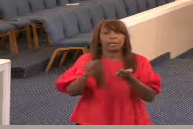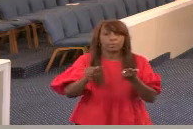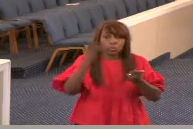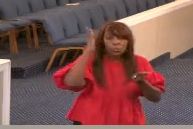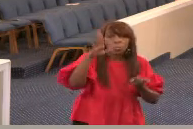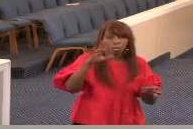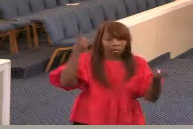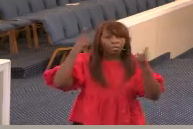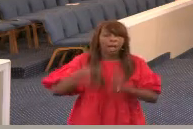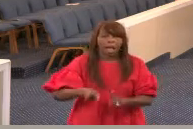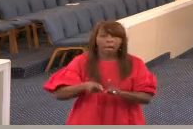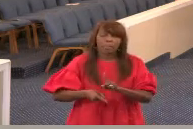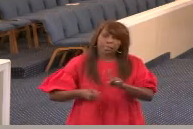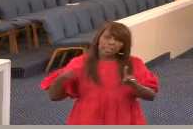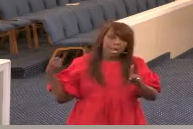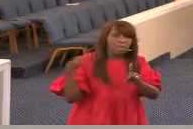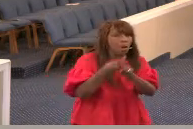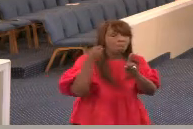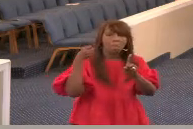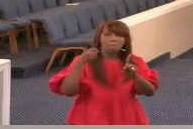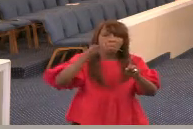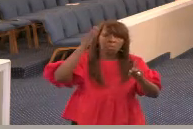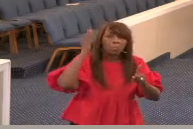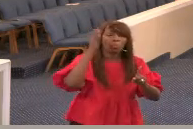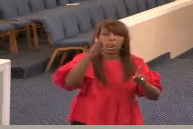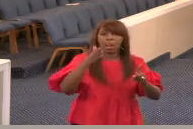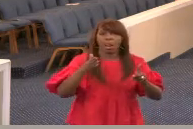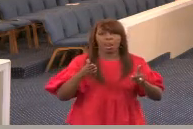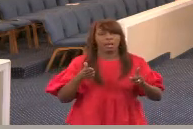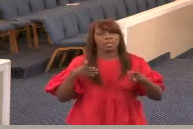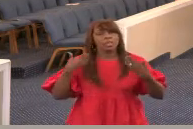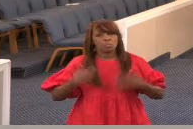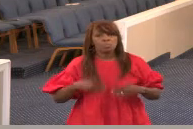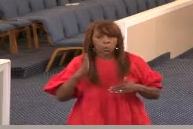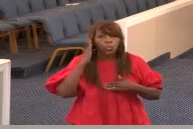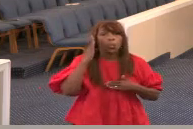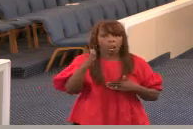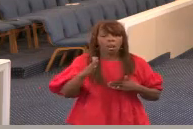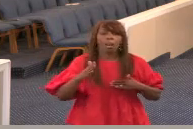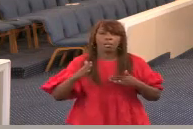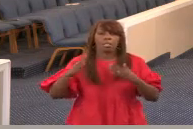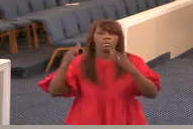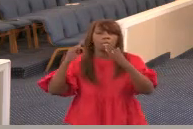expected, landfall, who's impacted, shelters,